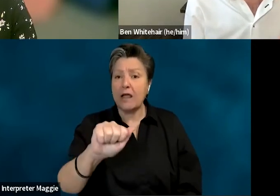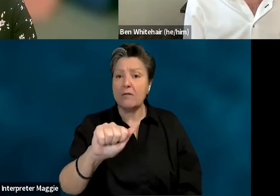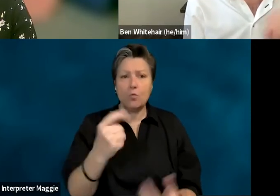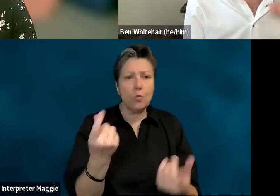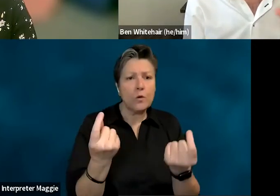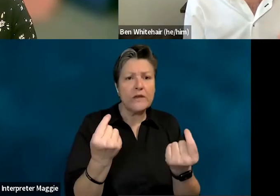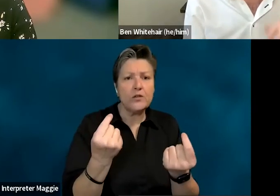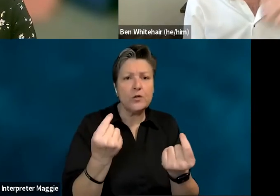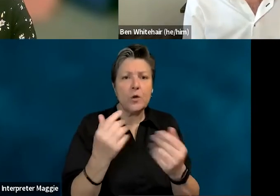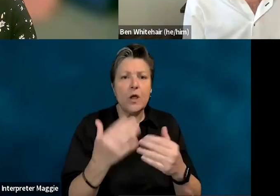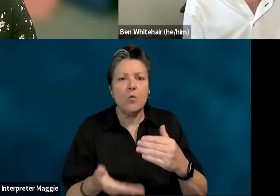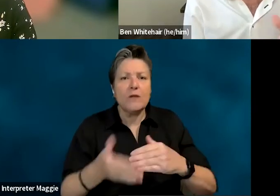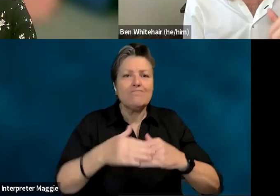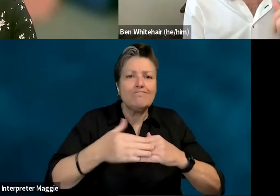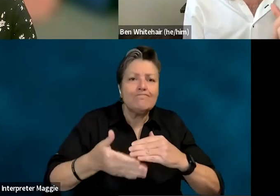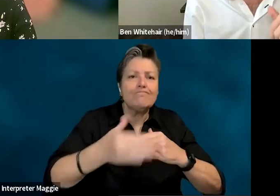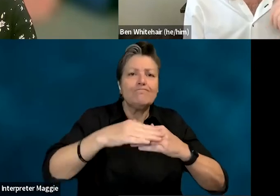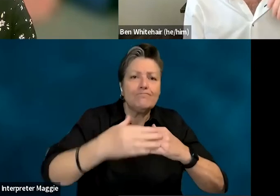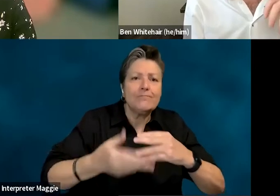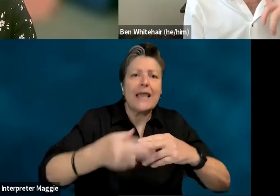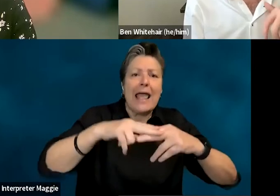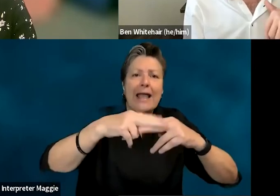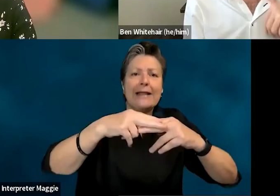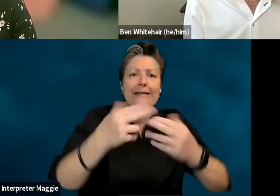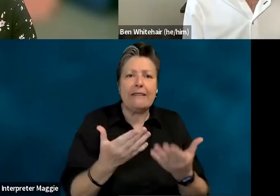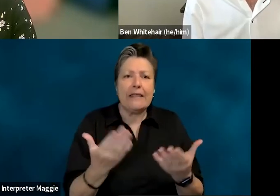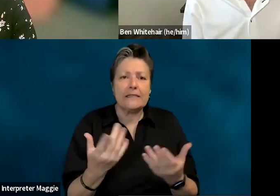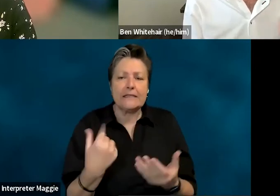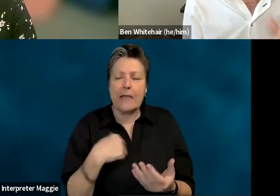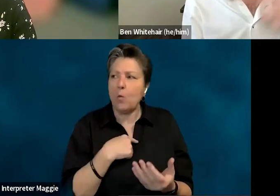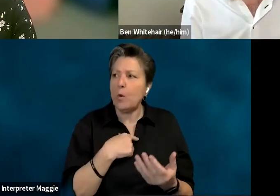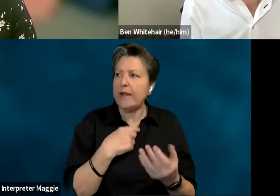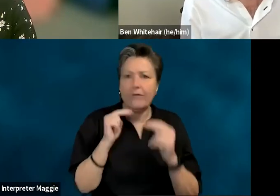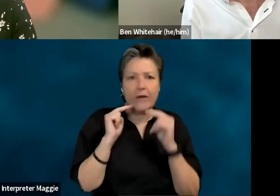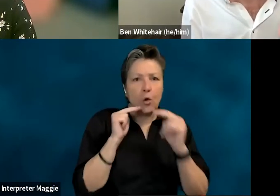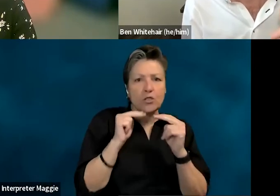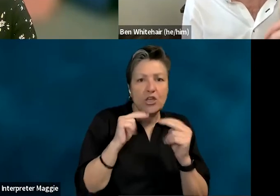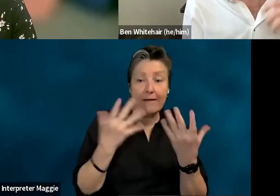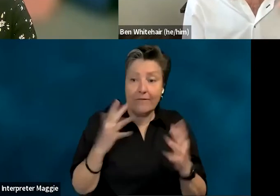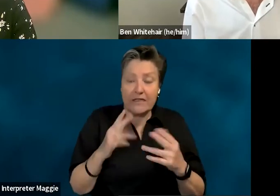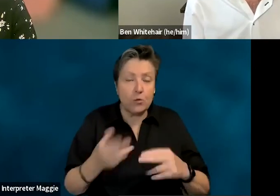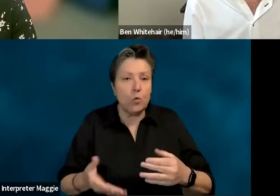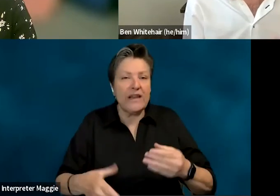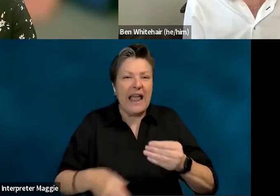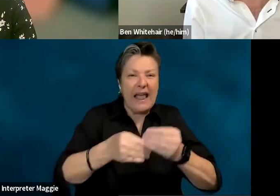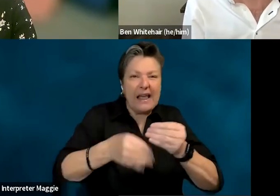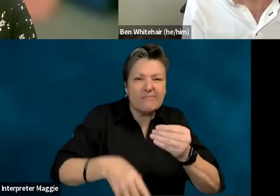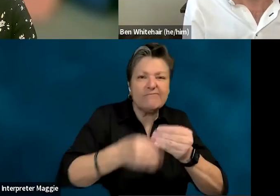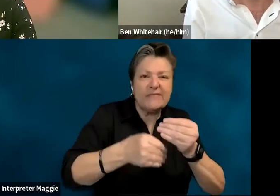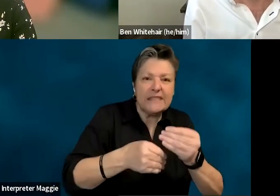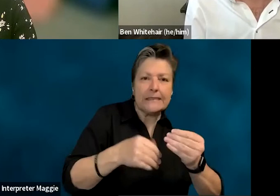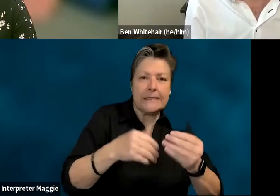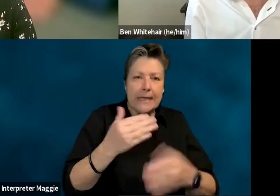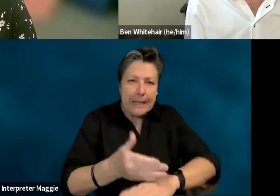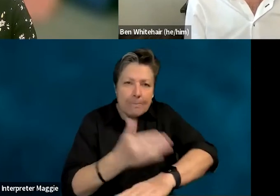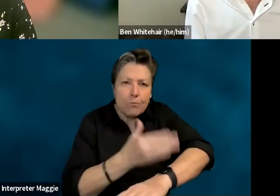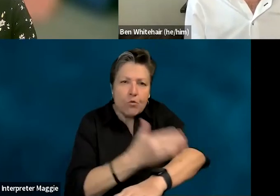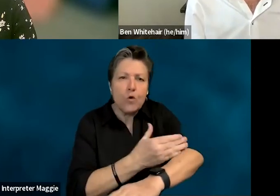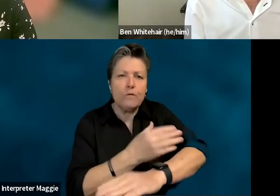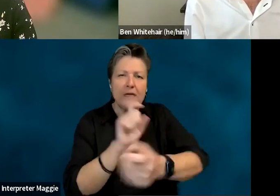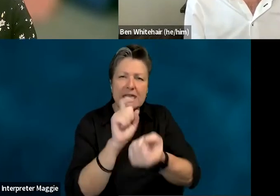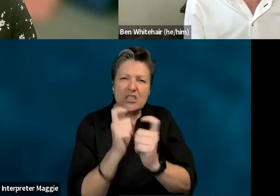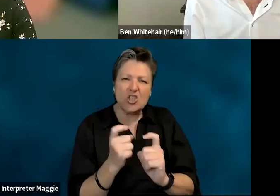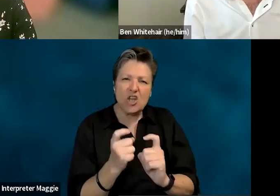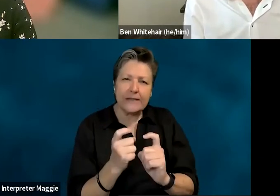we've negotiated, right? We renegotiate contracts and improve, adjust provisions as things move forward.